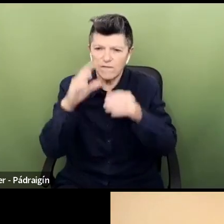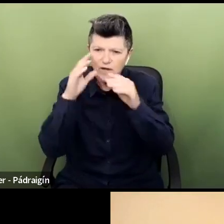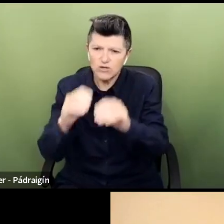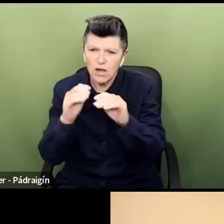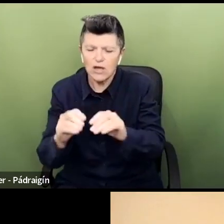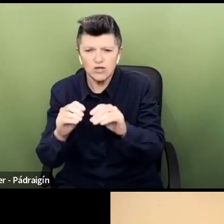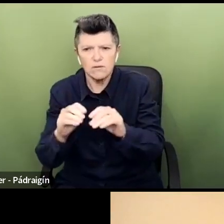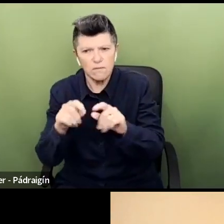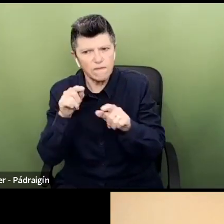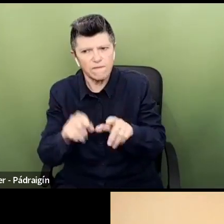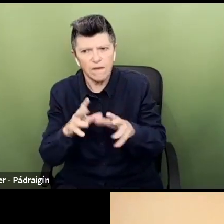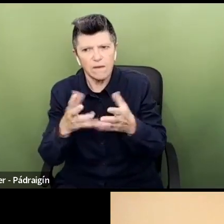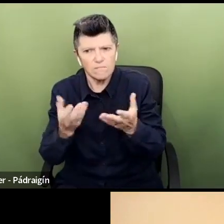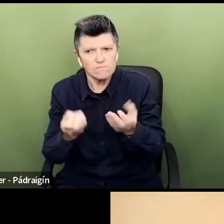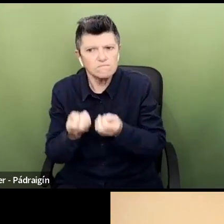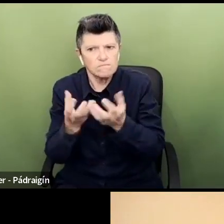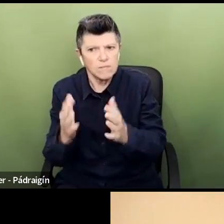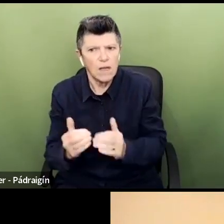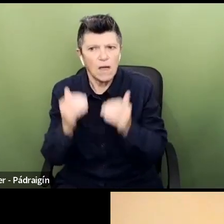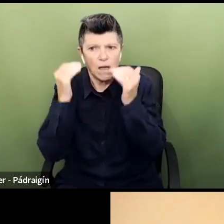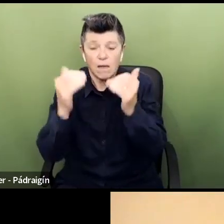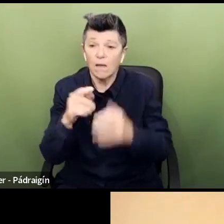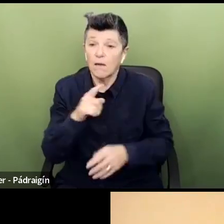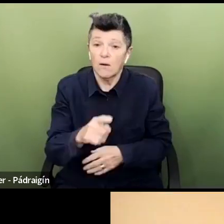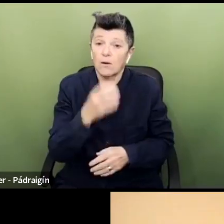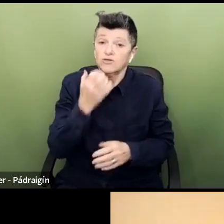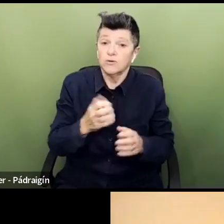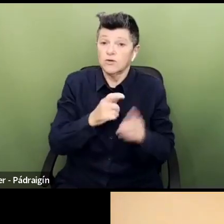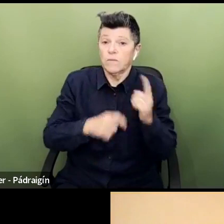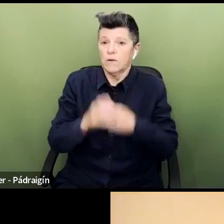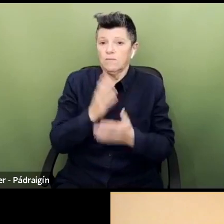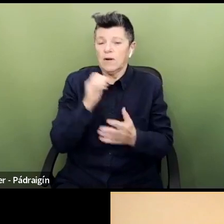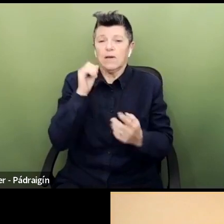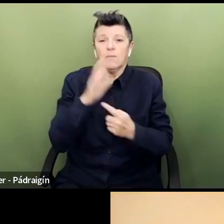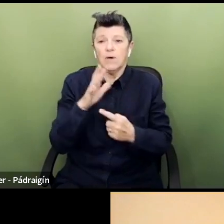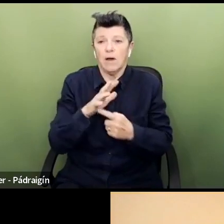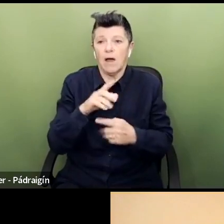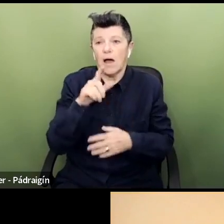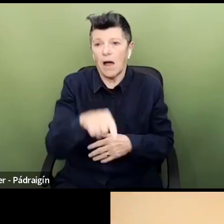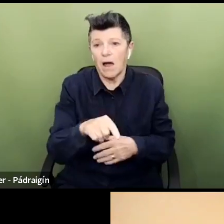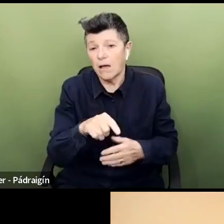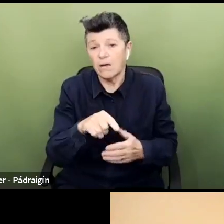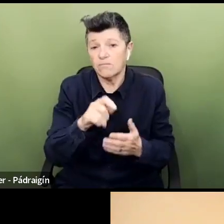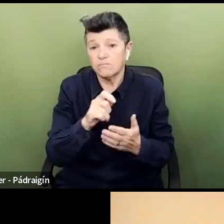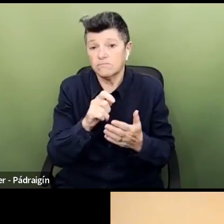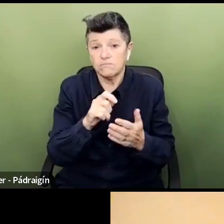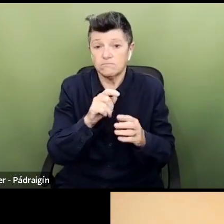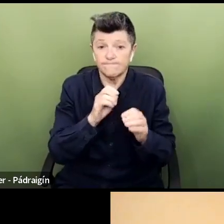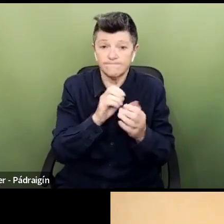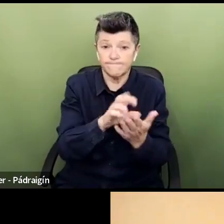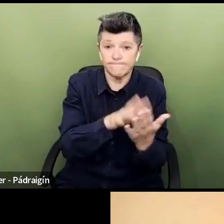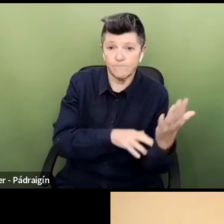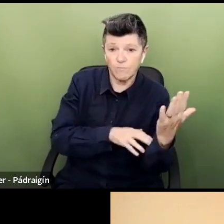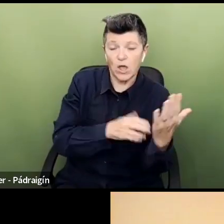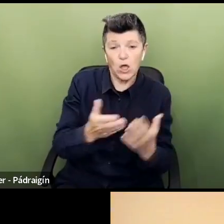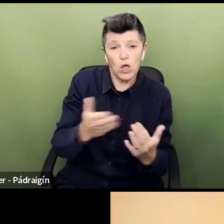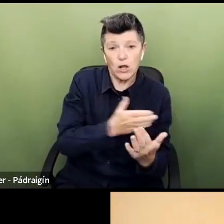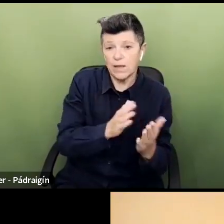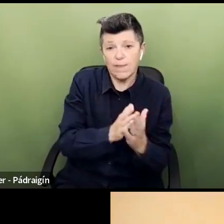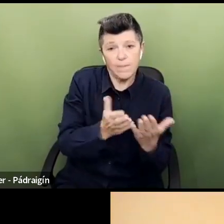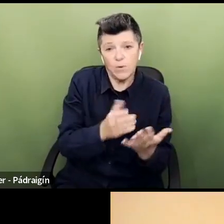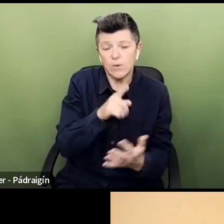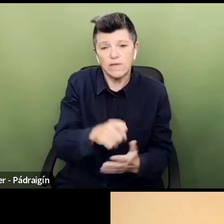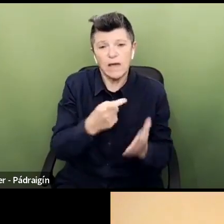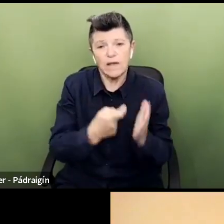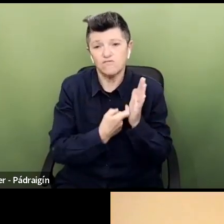was extremely important. So I write on very early on in the book that religion